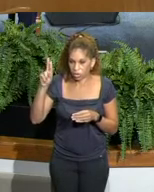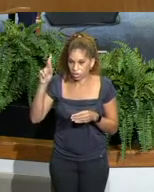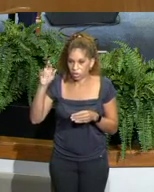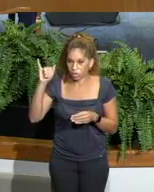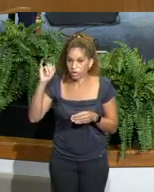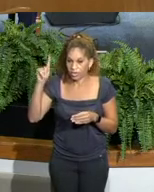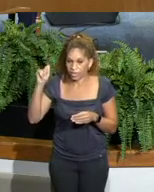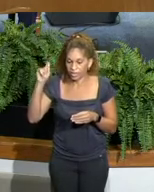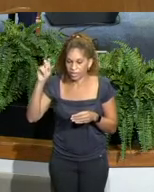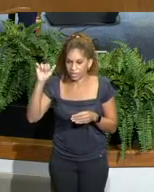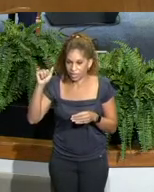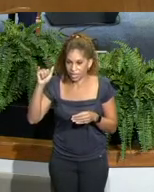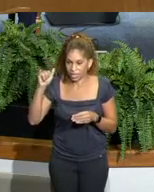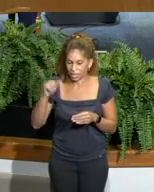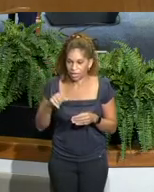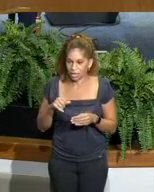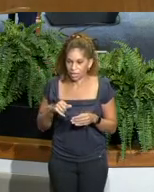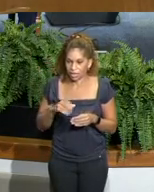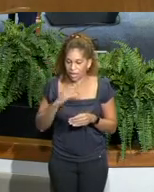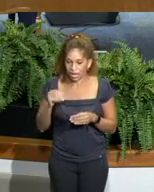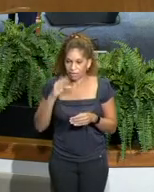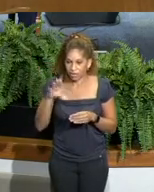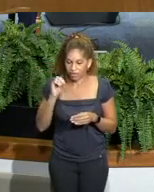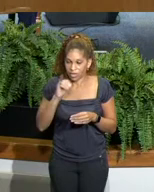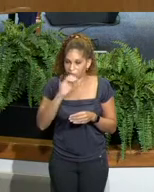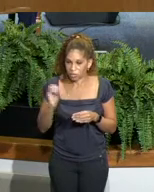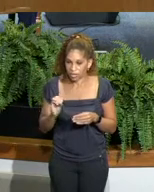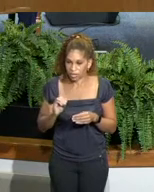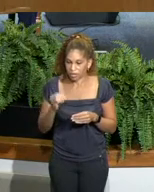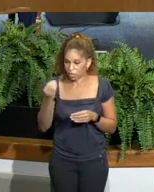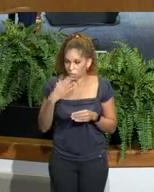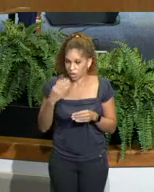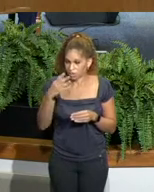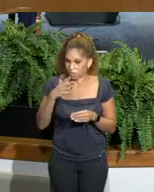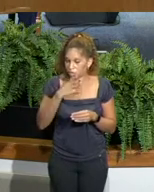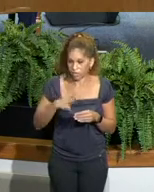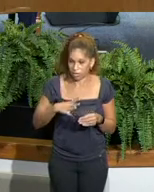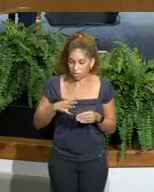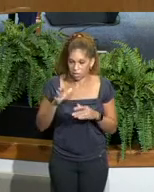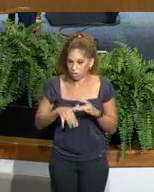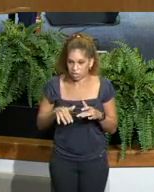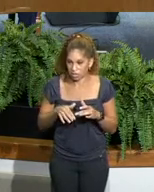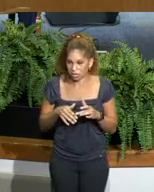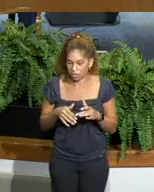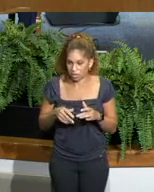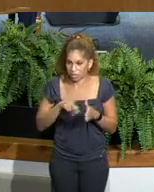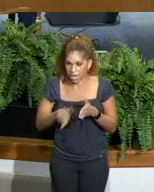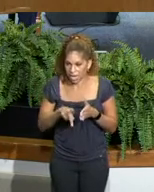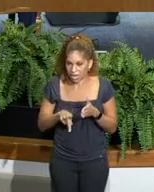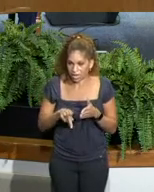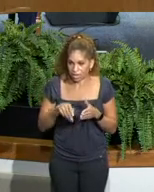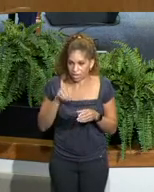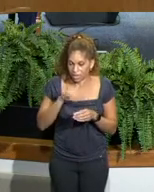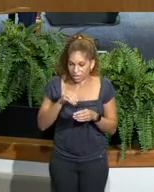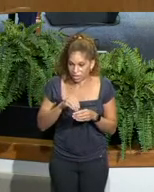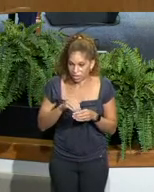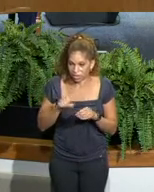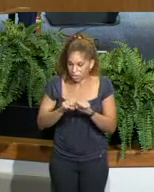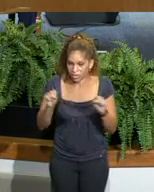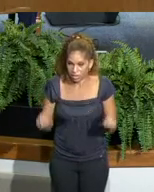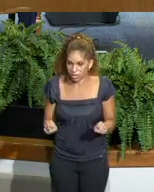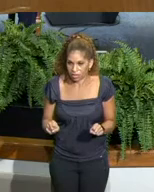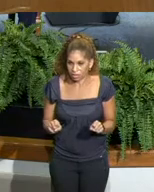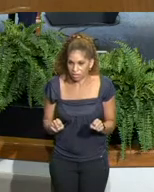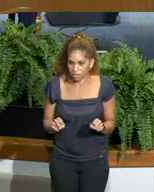white women couldn't pay into Social Security early on, and almost no black or brown people. This